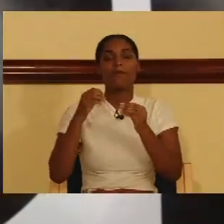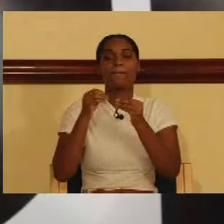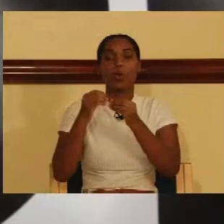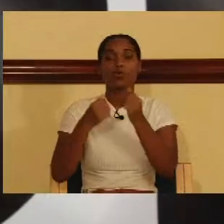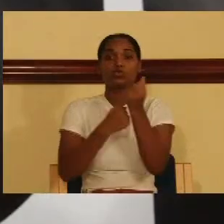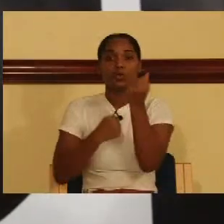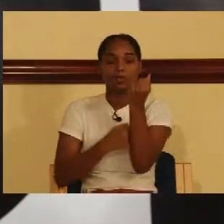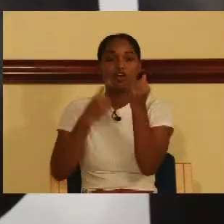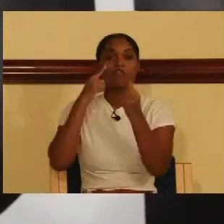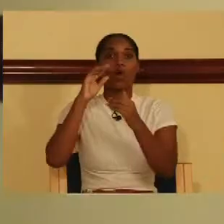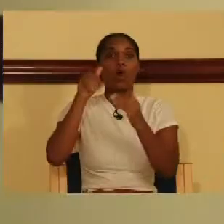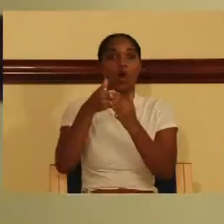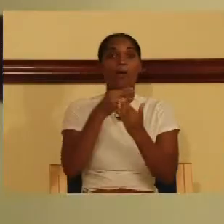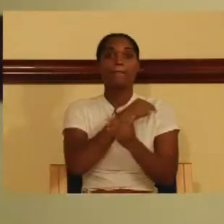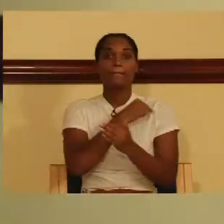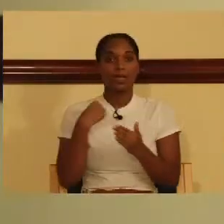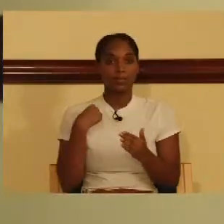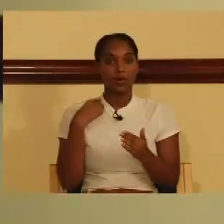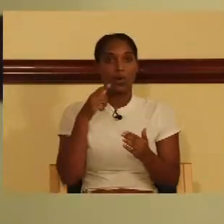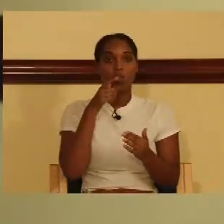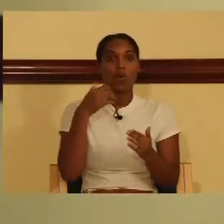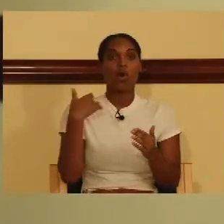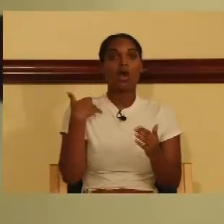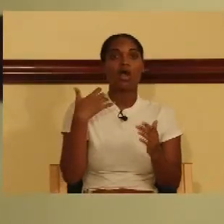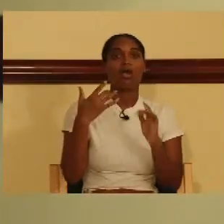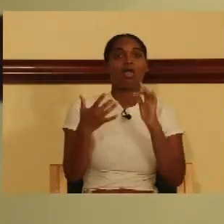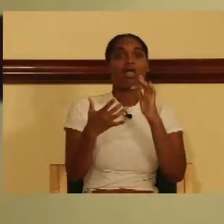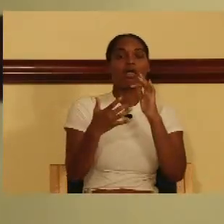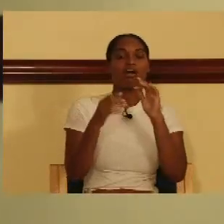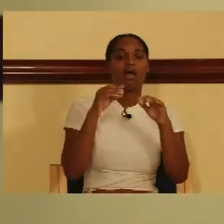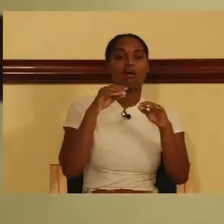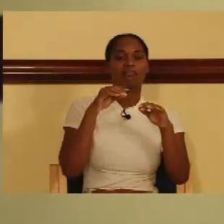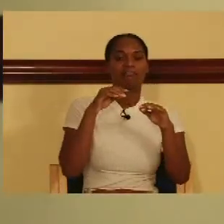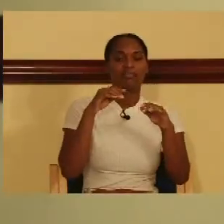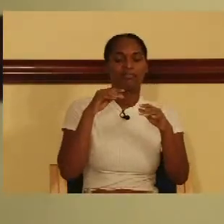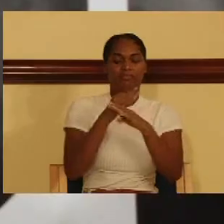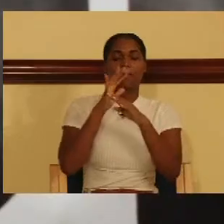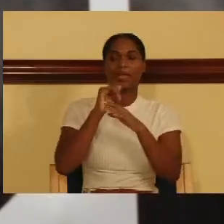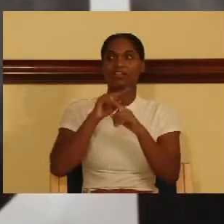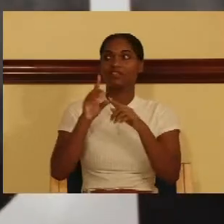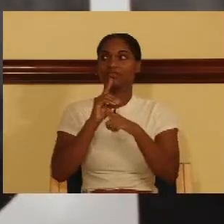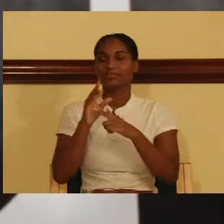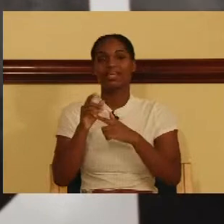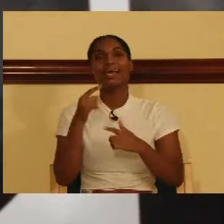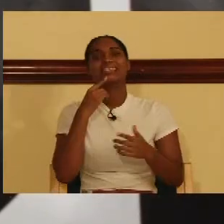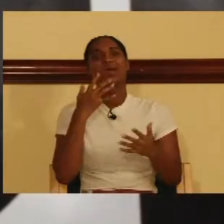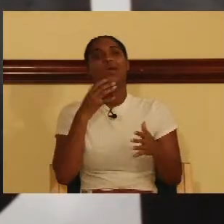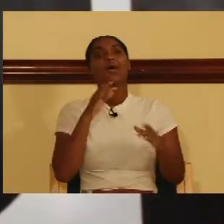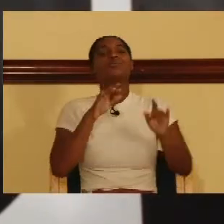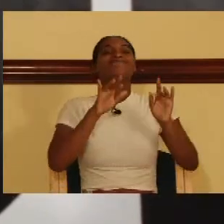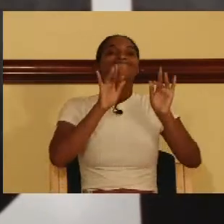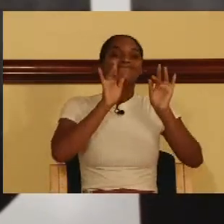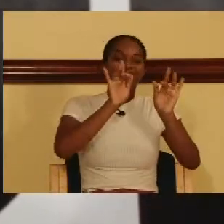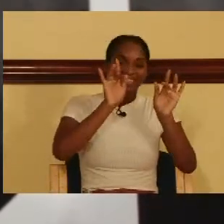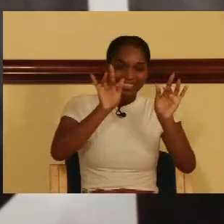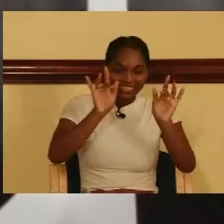of all who are affected by different disabilities? I'd say sensitization. That's a